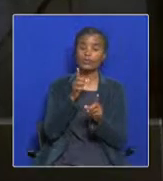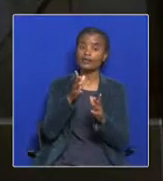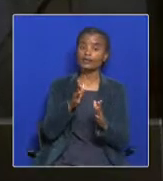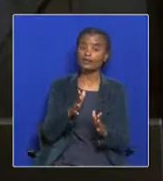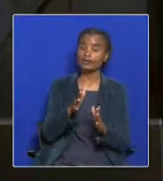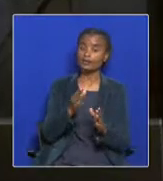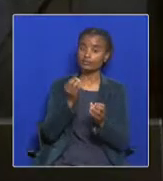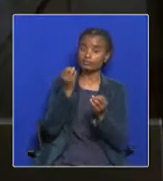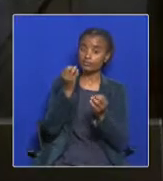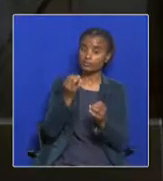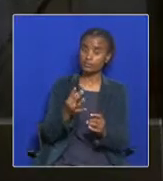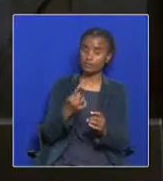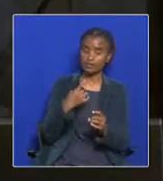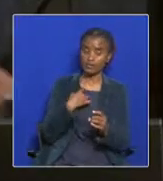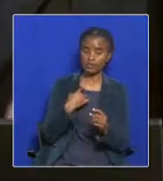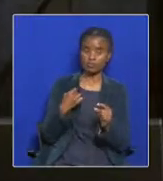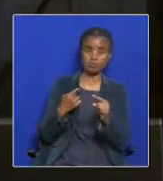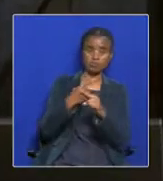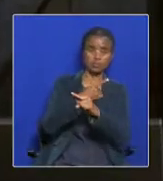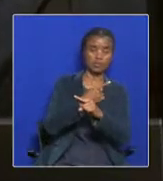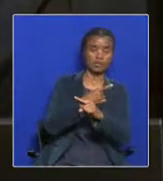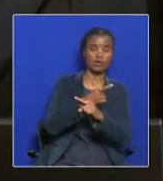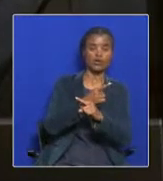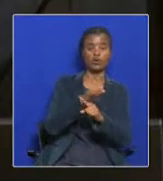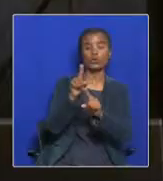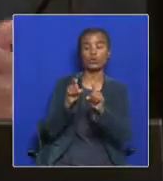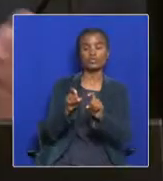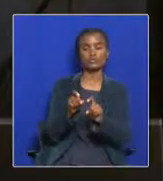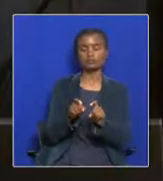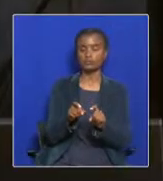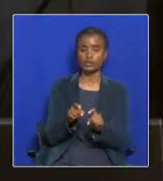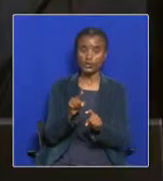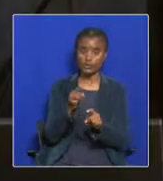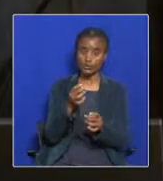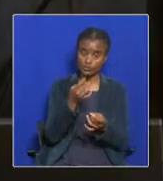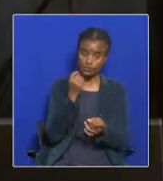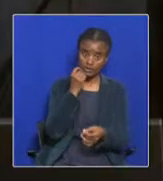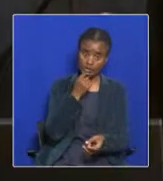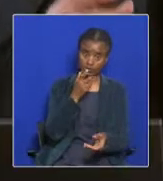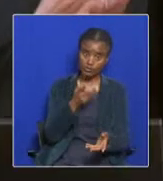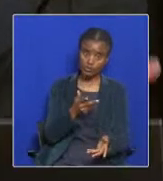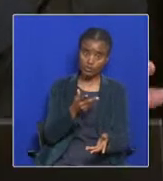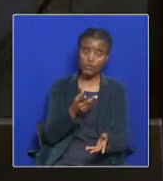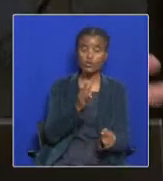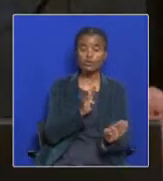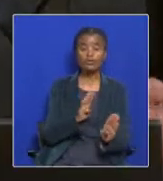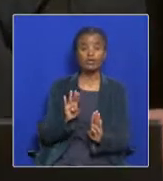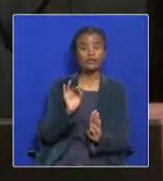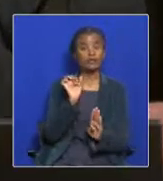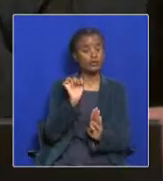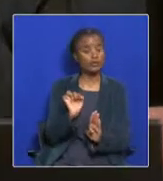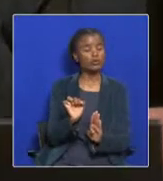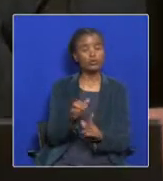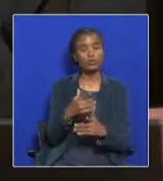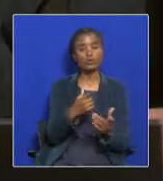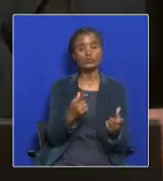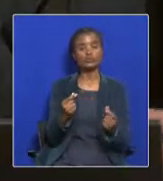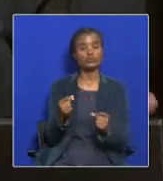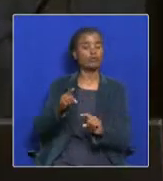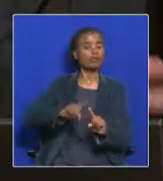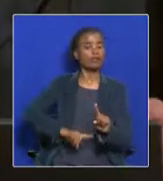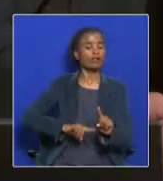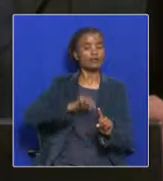them. That's what you've said, and that's how you've excused your conduct and failure to act. You say, well, my commander has made a